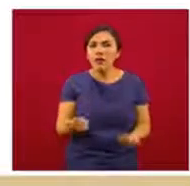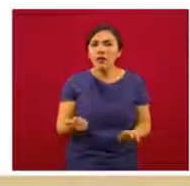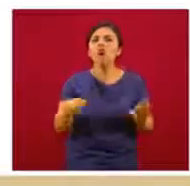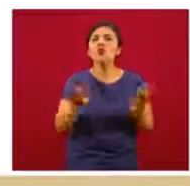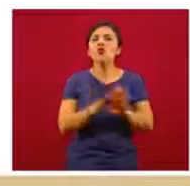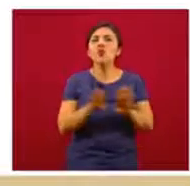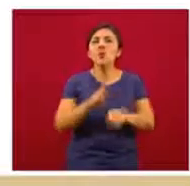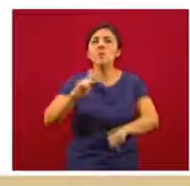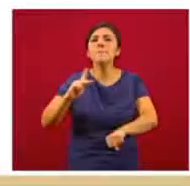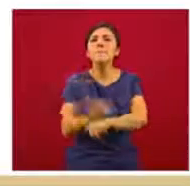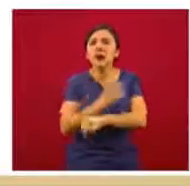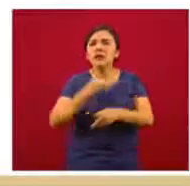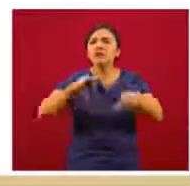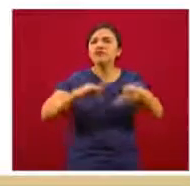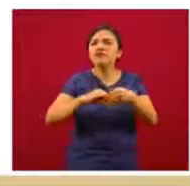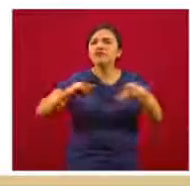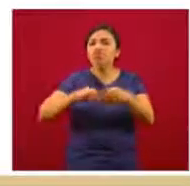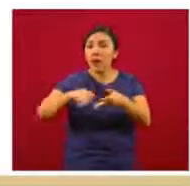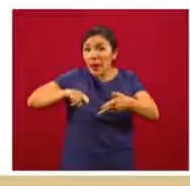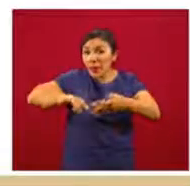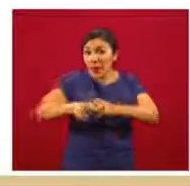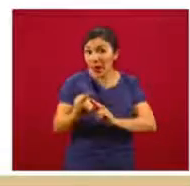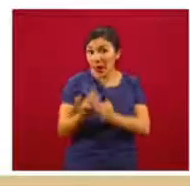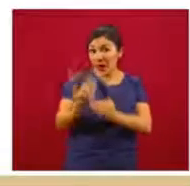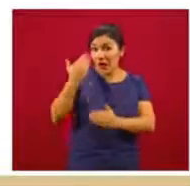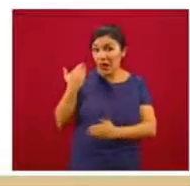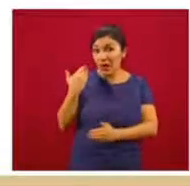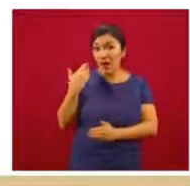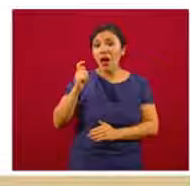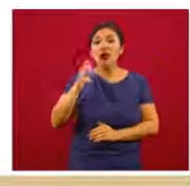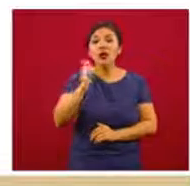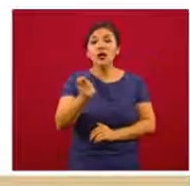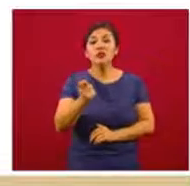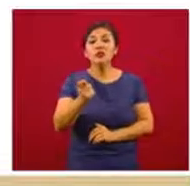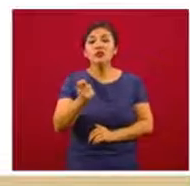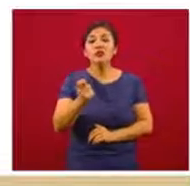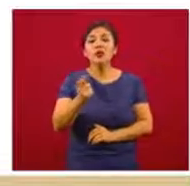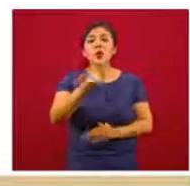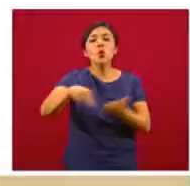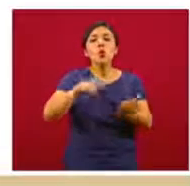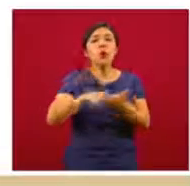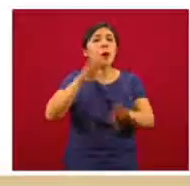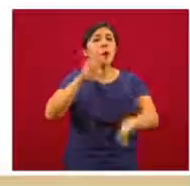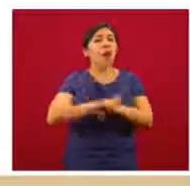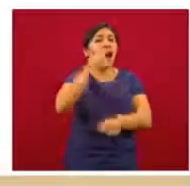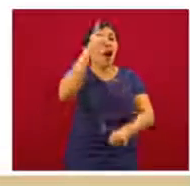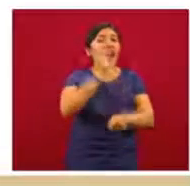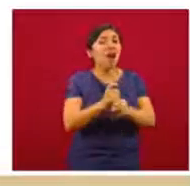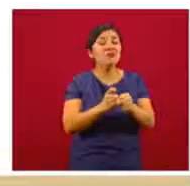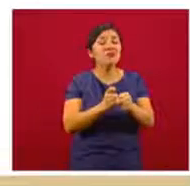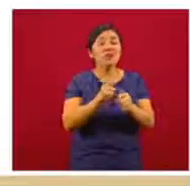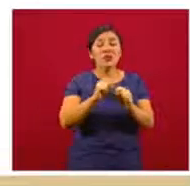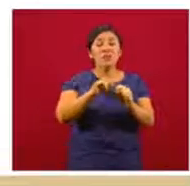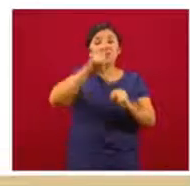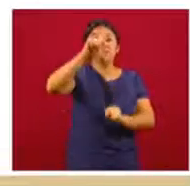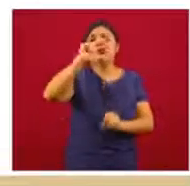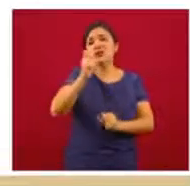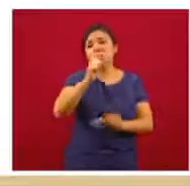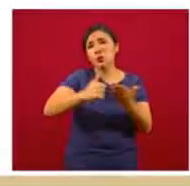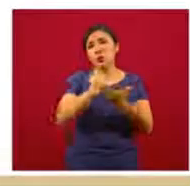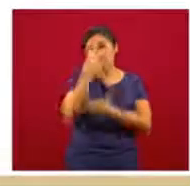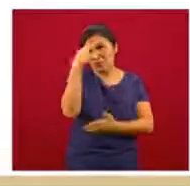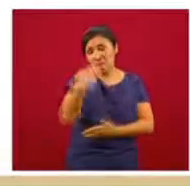a column chart where we can see the constants in the epidemic began, and the zone that has